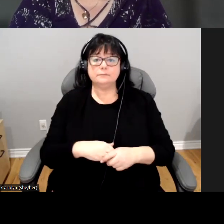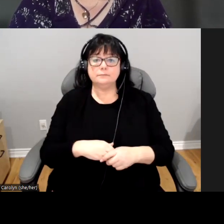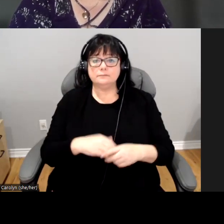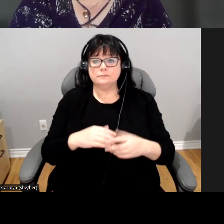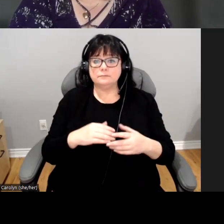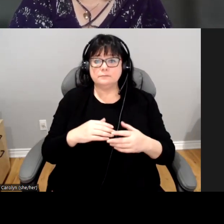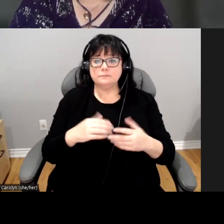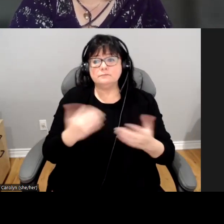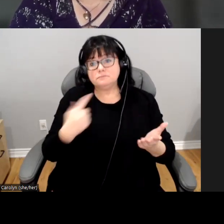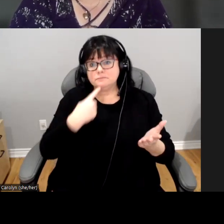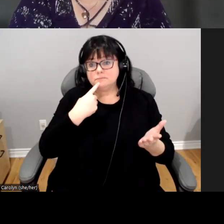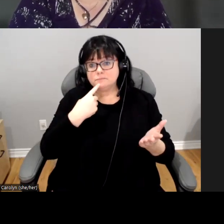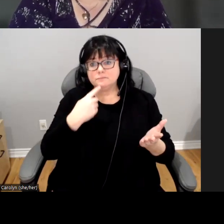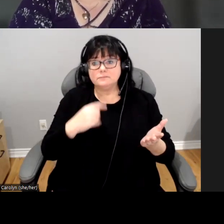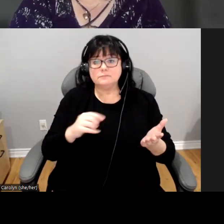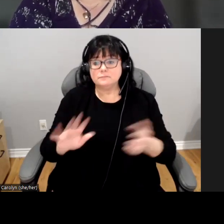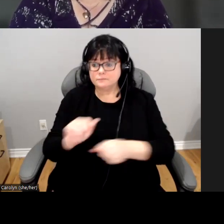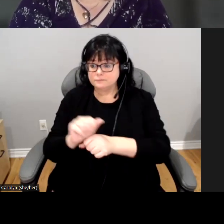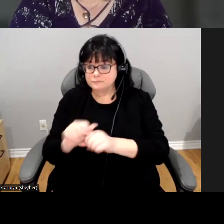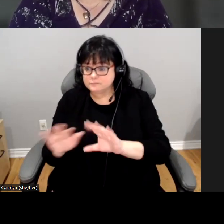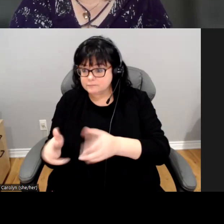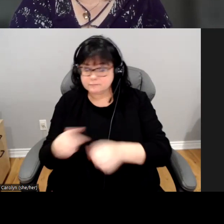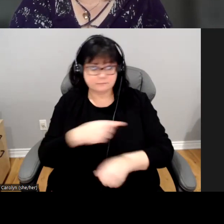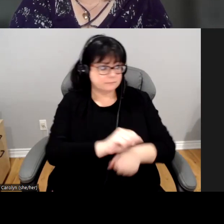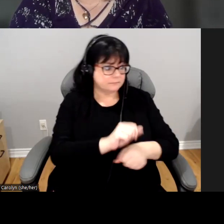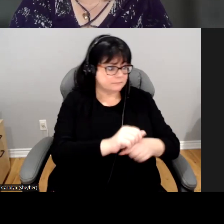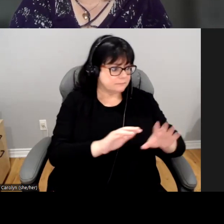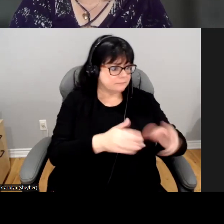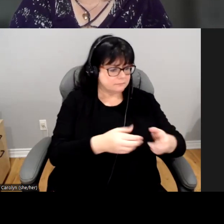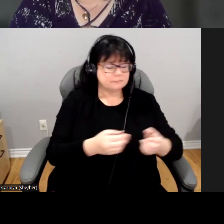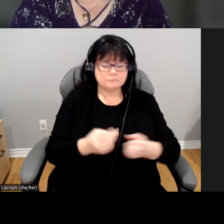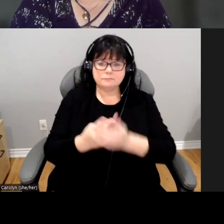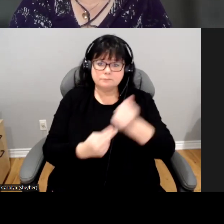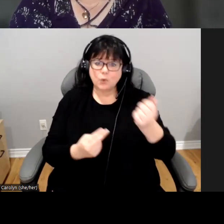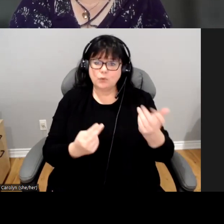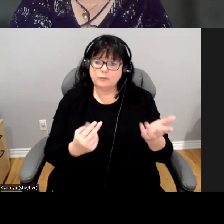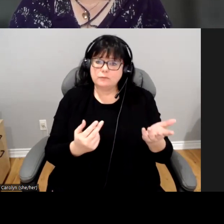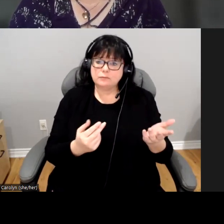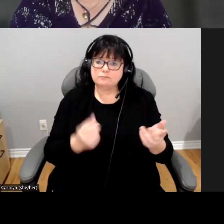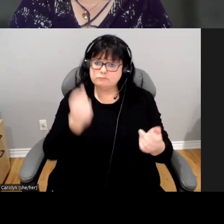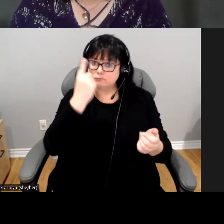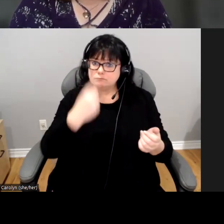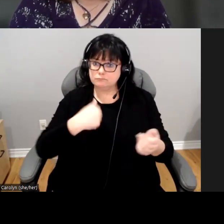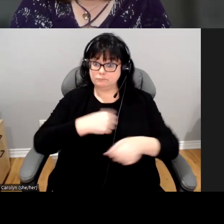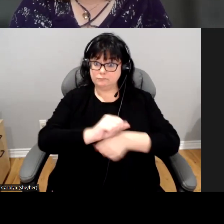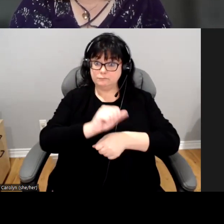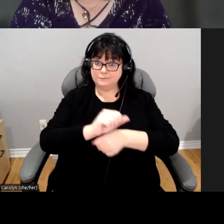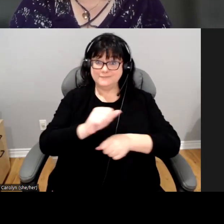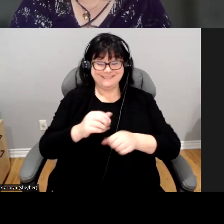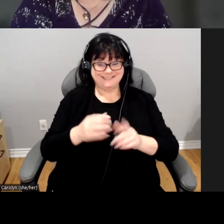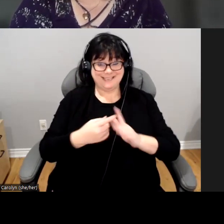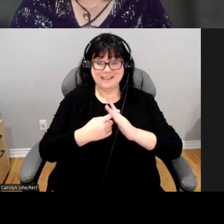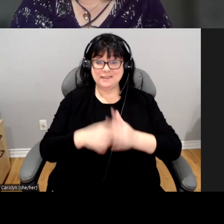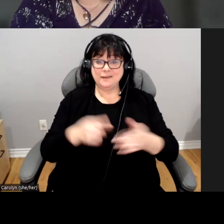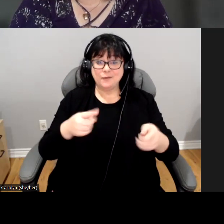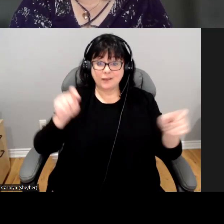me within their silos. Absolutely. At the beginning of this transition, I too needed